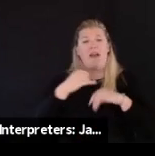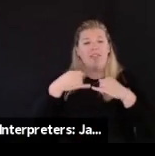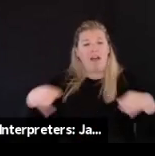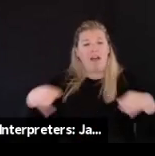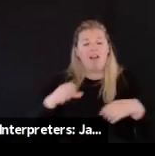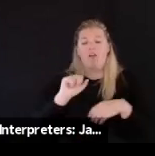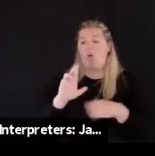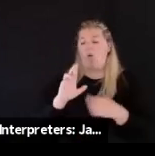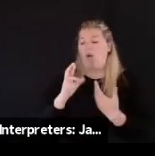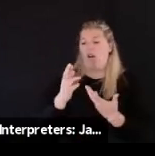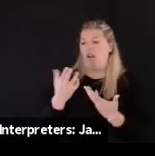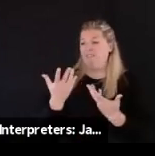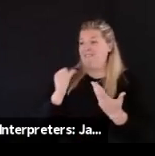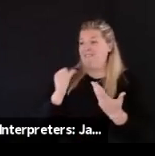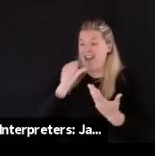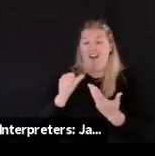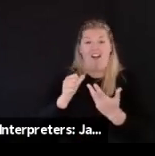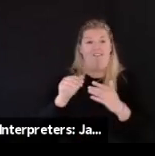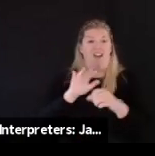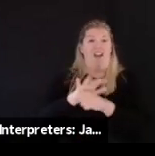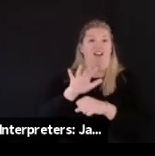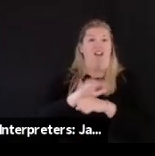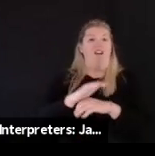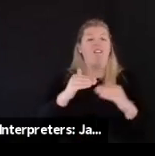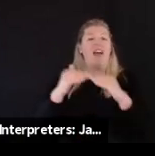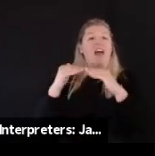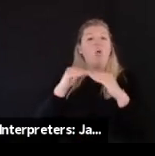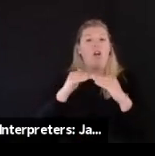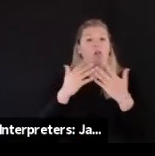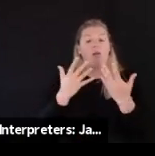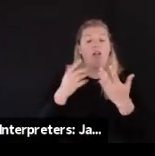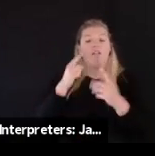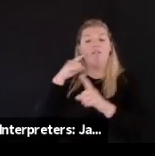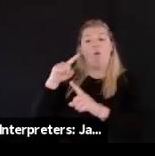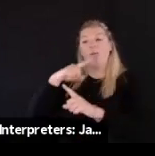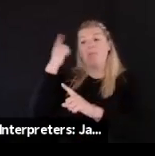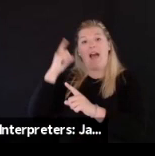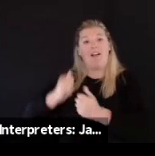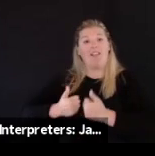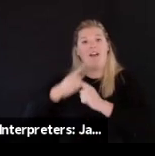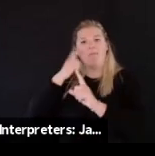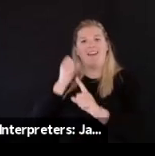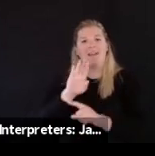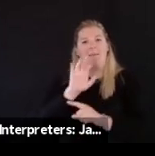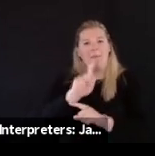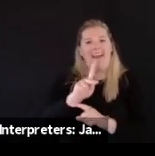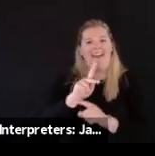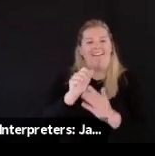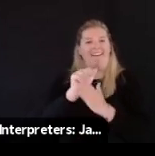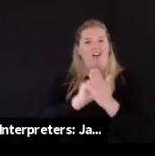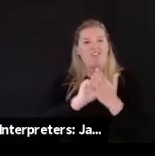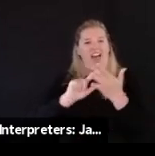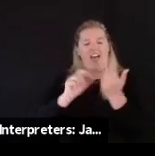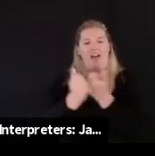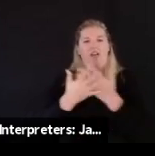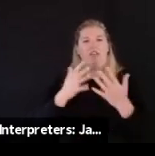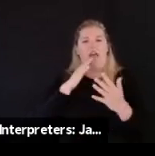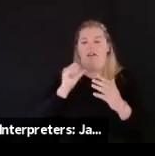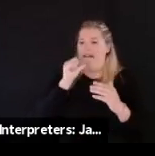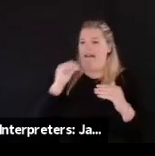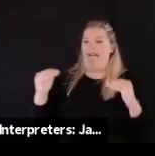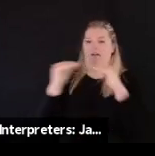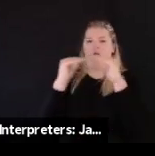equitable access to banking options. So we have to be cautious of standing in